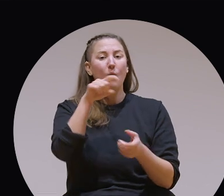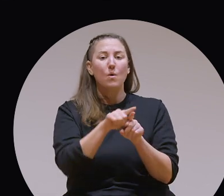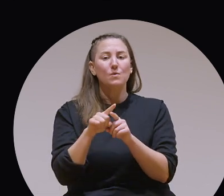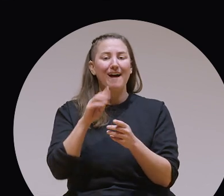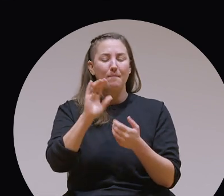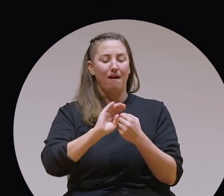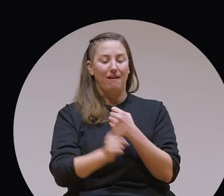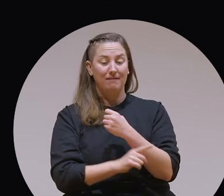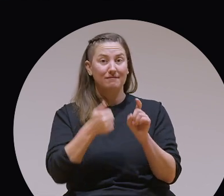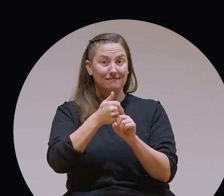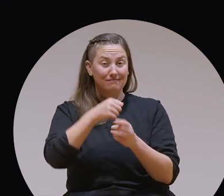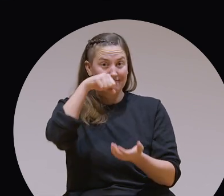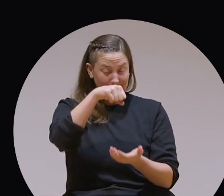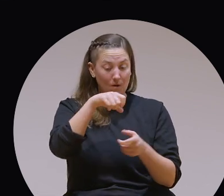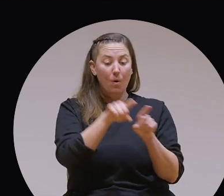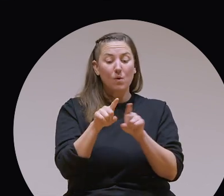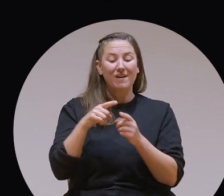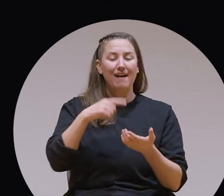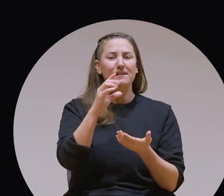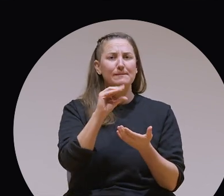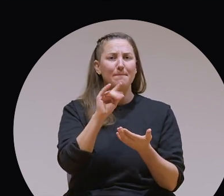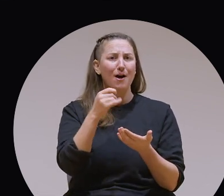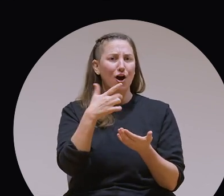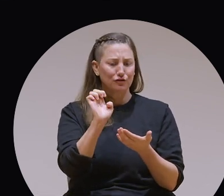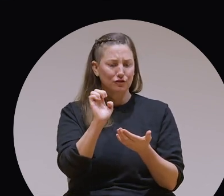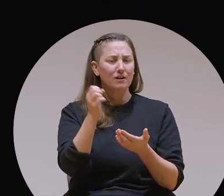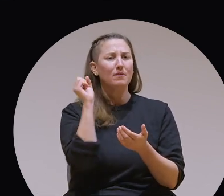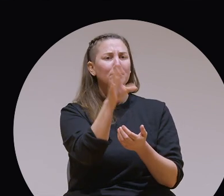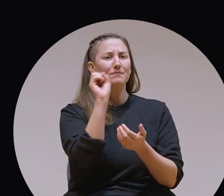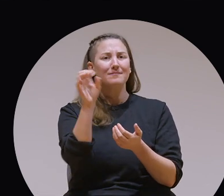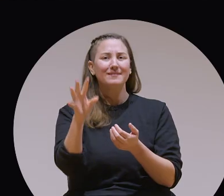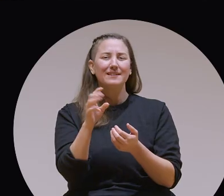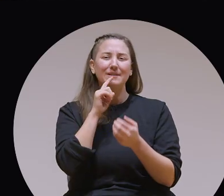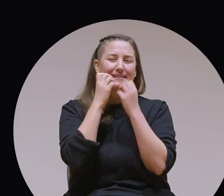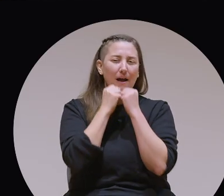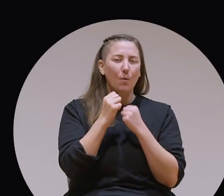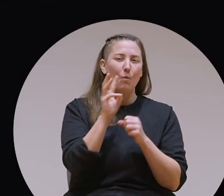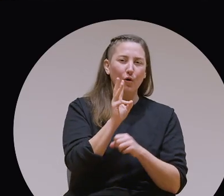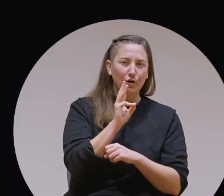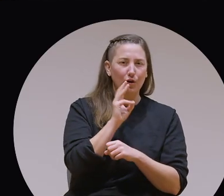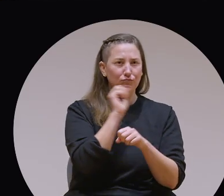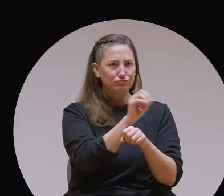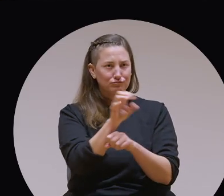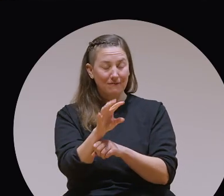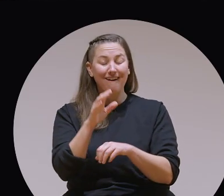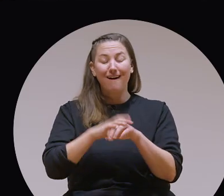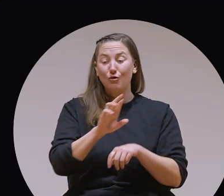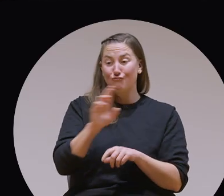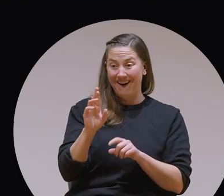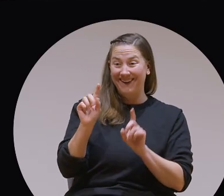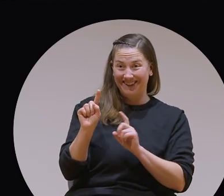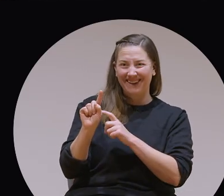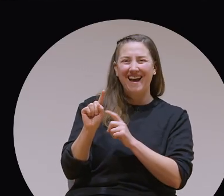bucket, and he's holding a sponge, throwing sacred water at an idol. And on his right